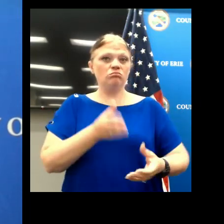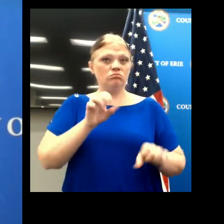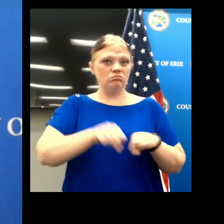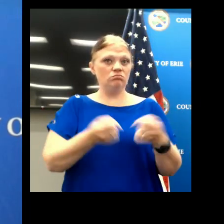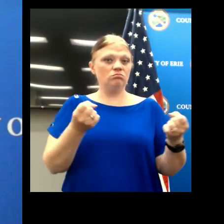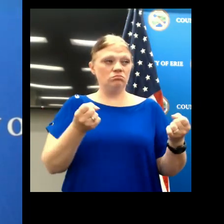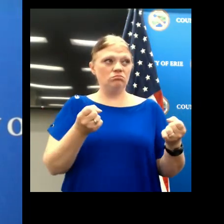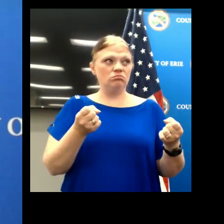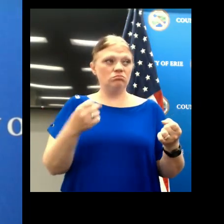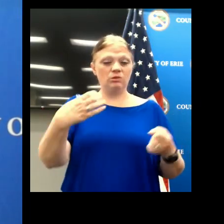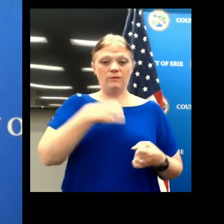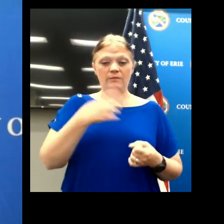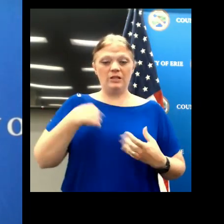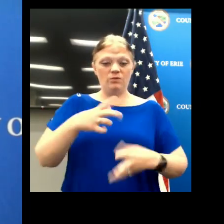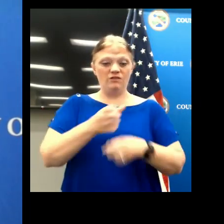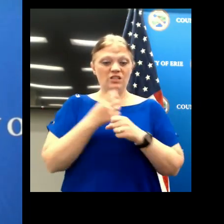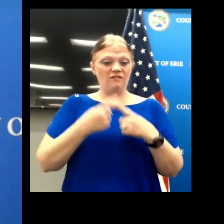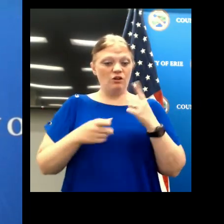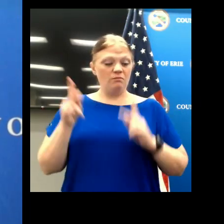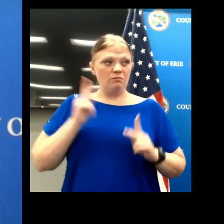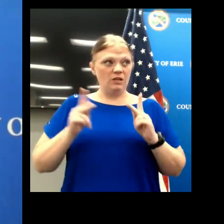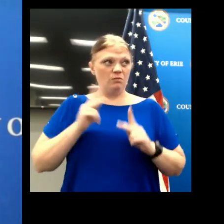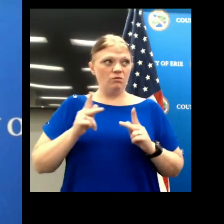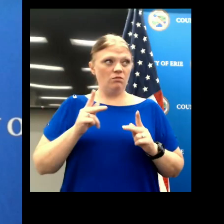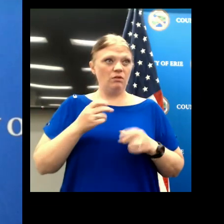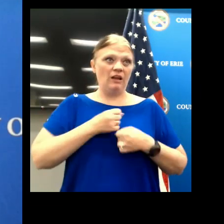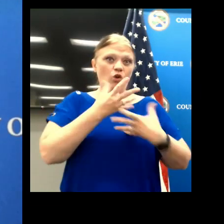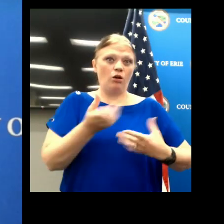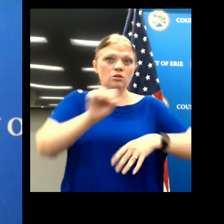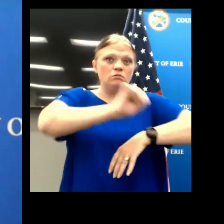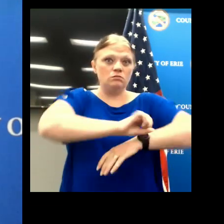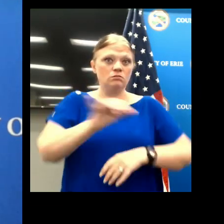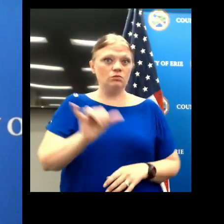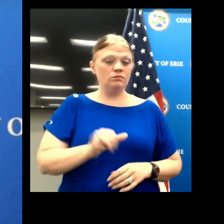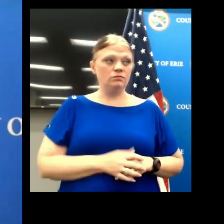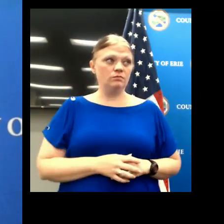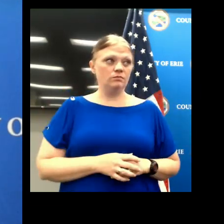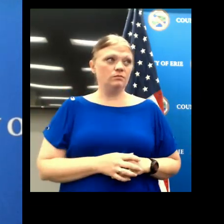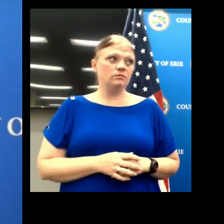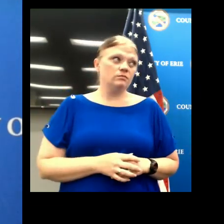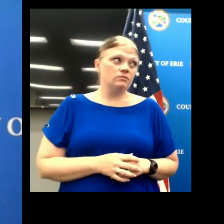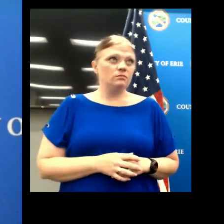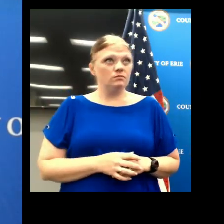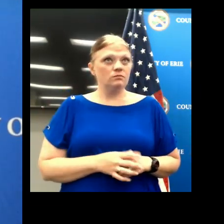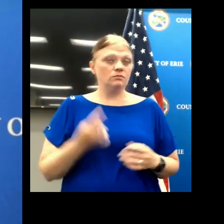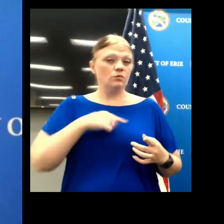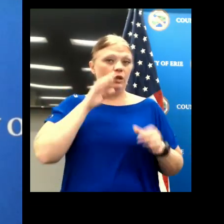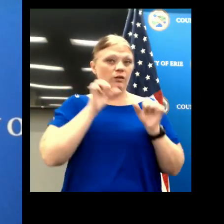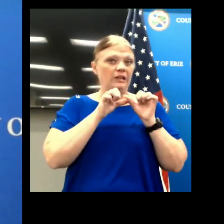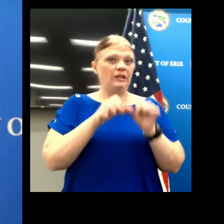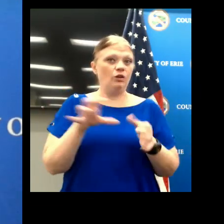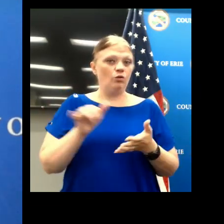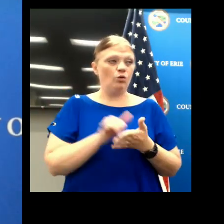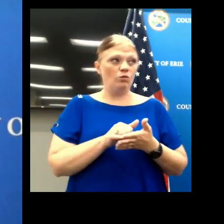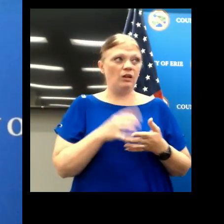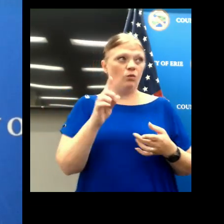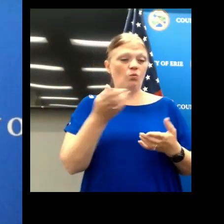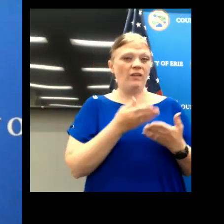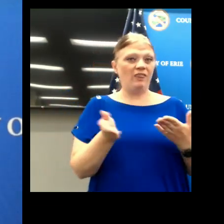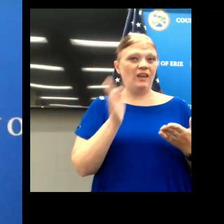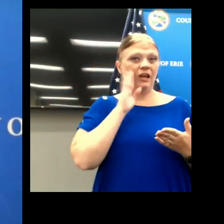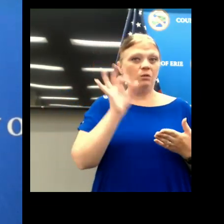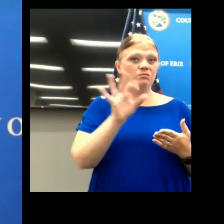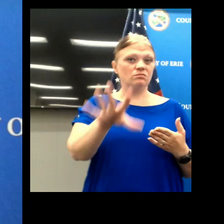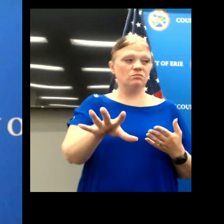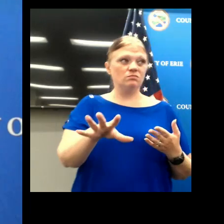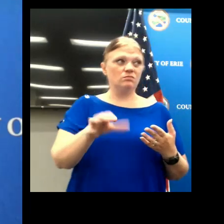And complaints that we've received from people have led to closures. So we're going to continue to do that. The one thing I will note is we